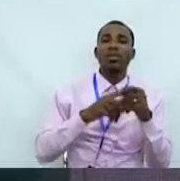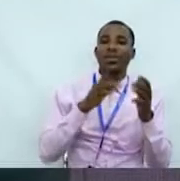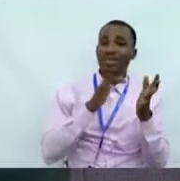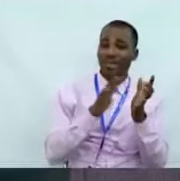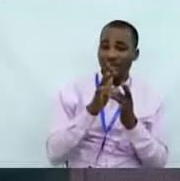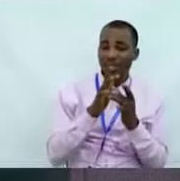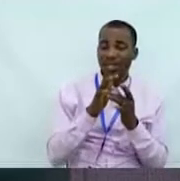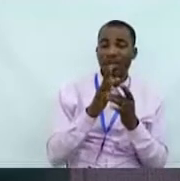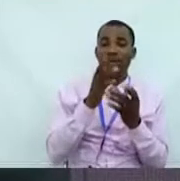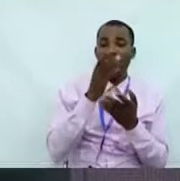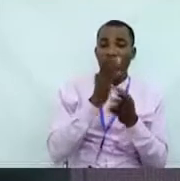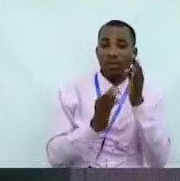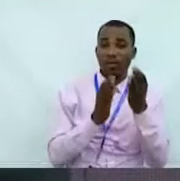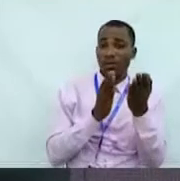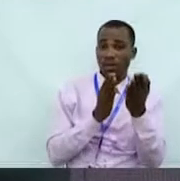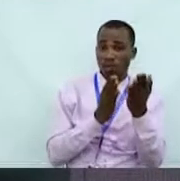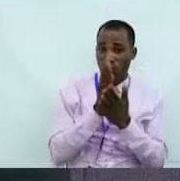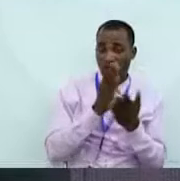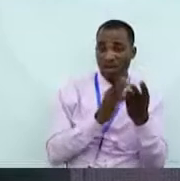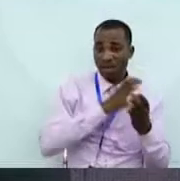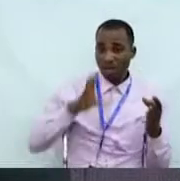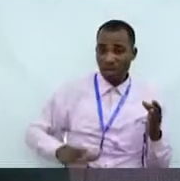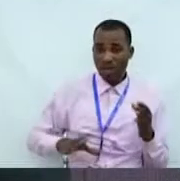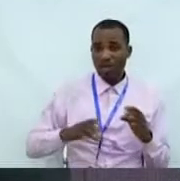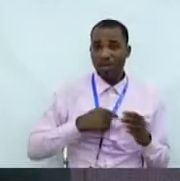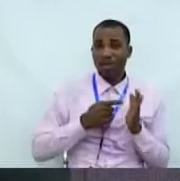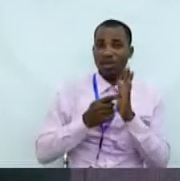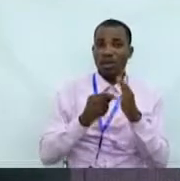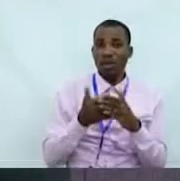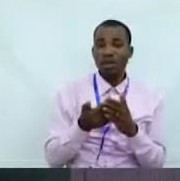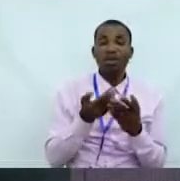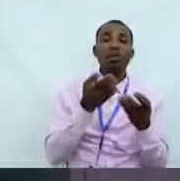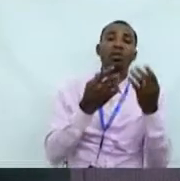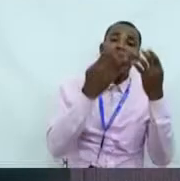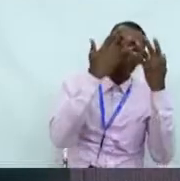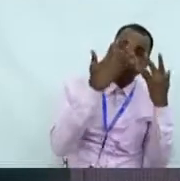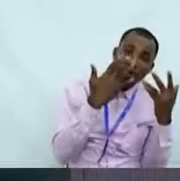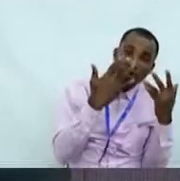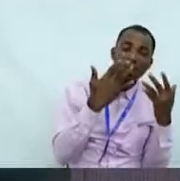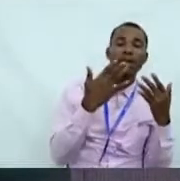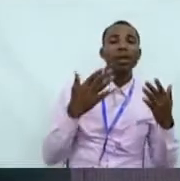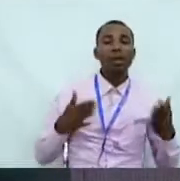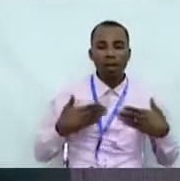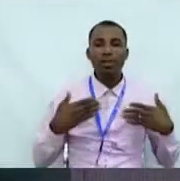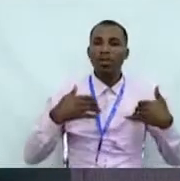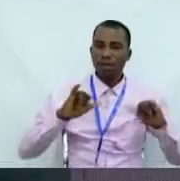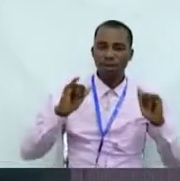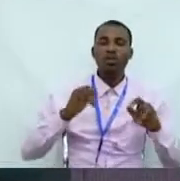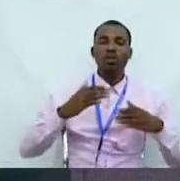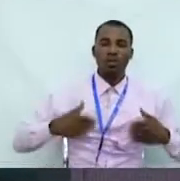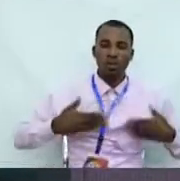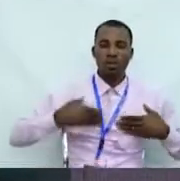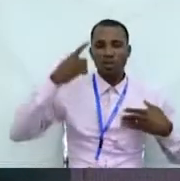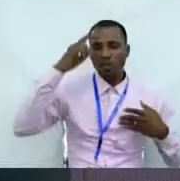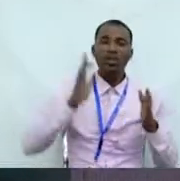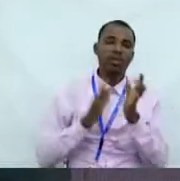top. I say Jesus will be on top of your life. Justification makes us free. Free